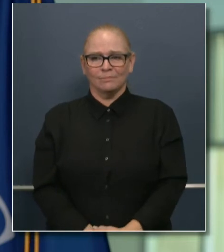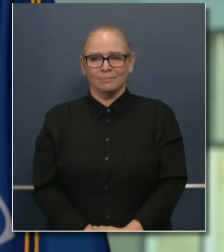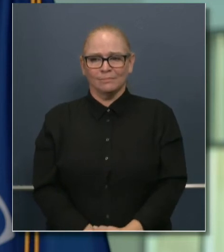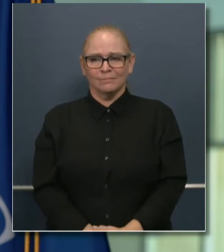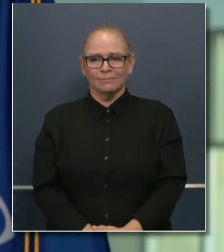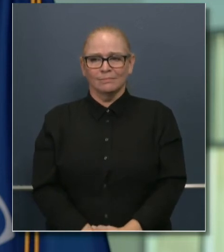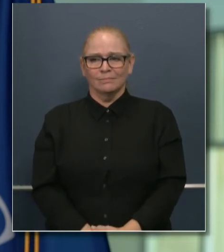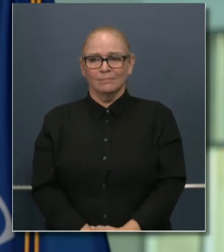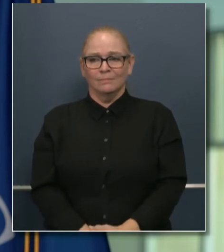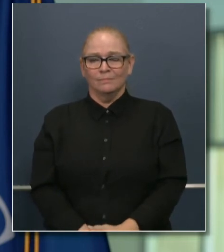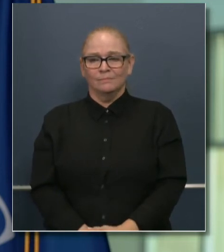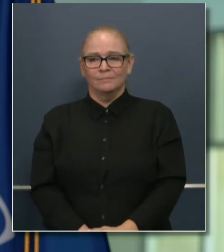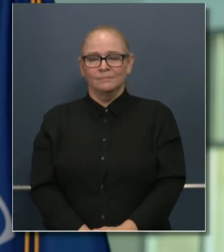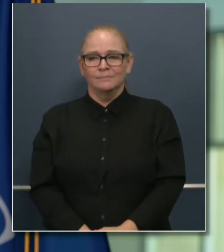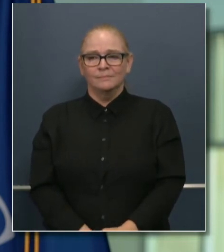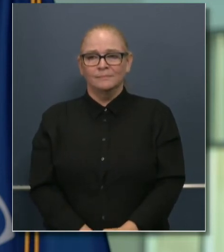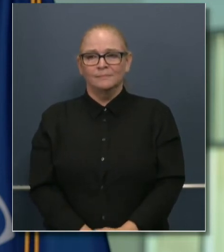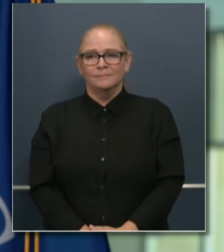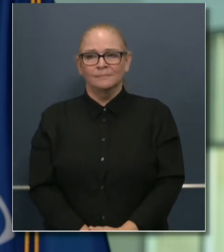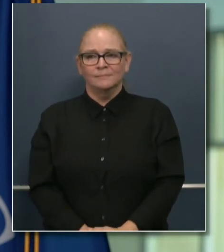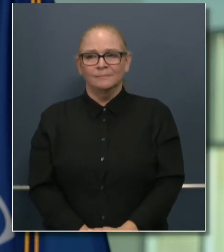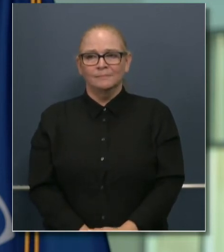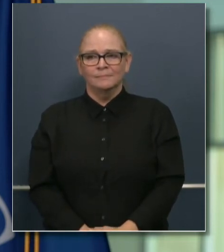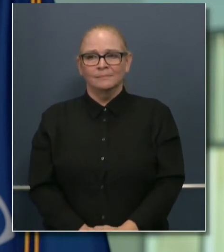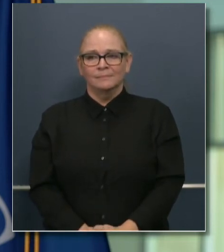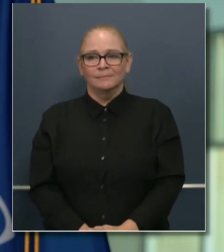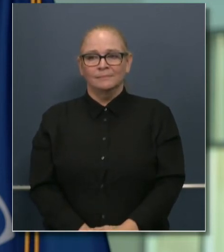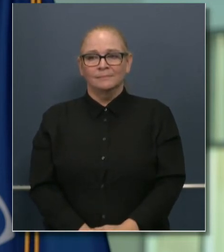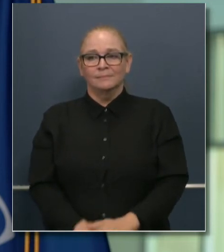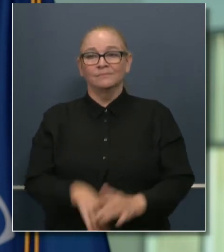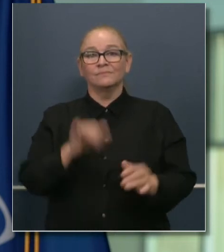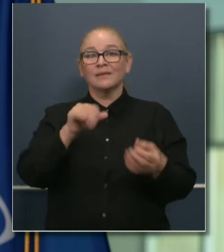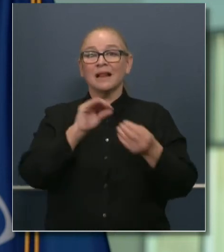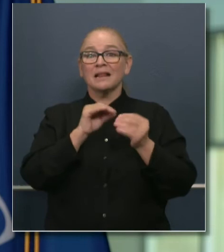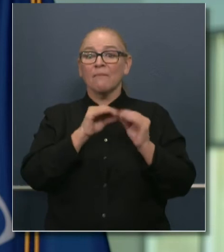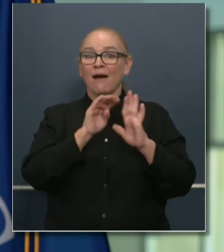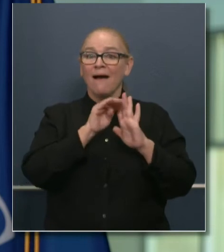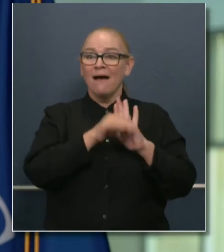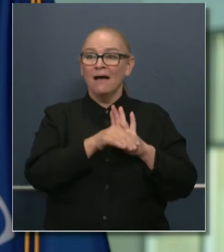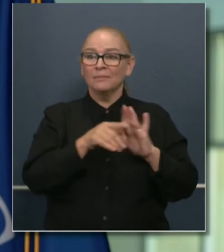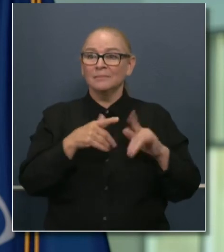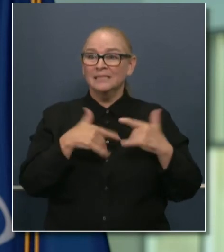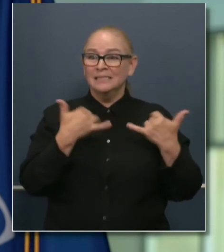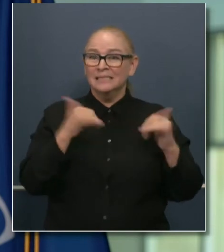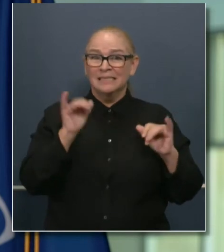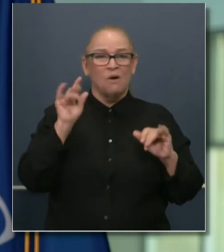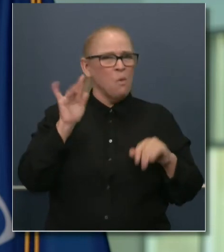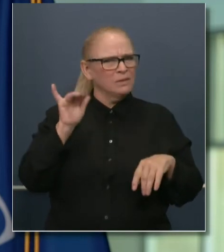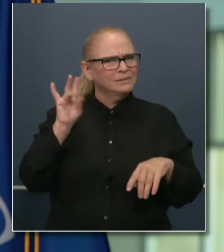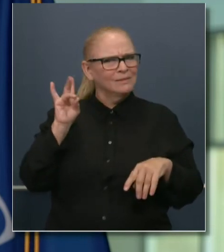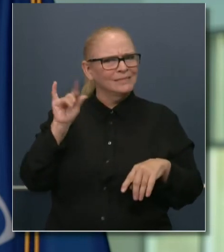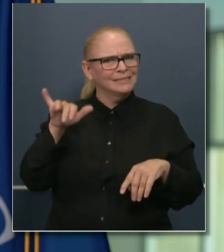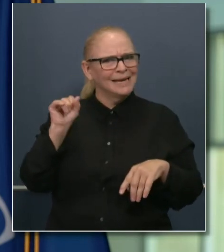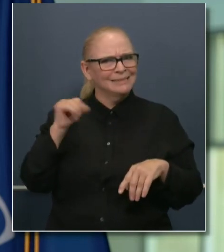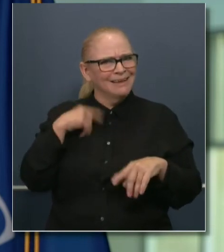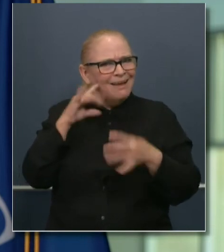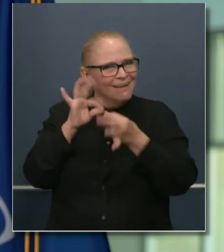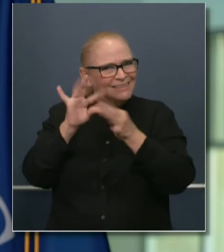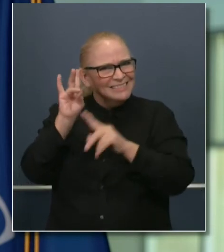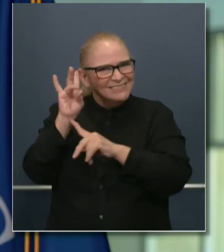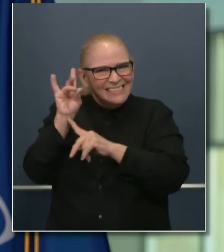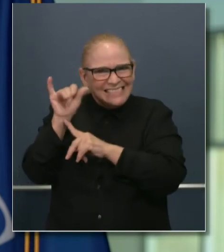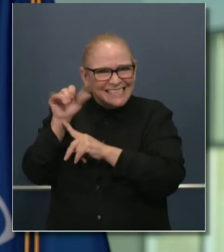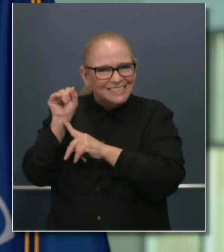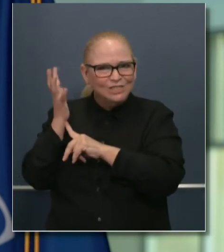said, these are just a few days. 5 out of 6 days, we've seen a decline in ICUs. We've seen